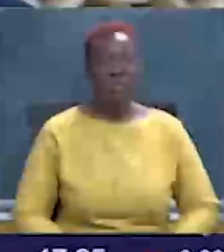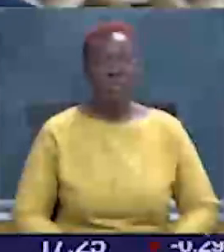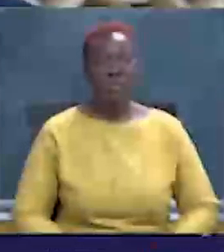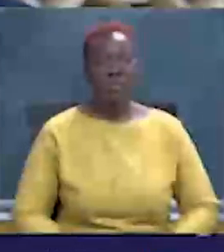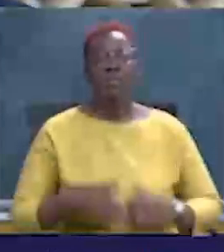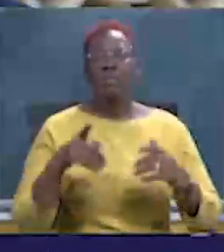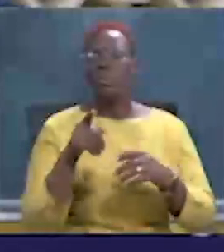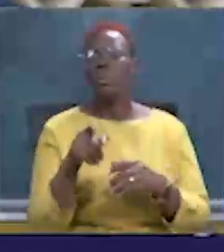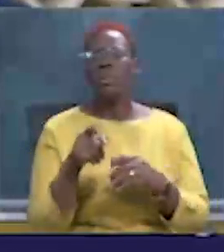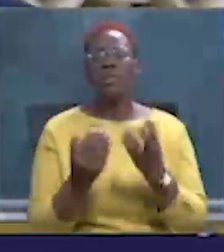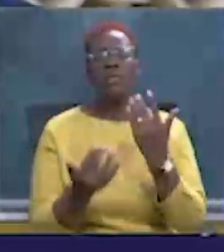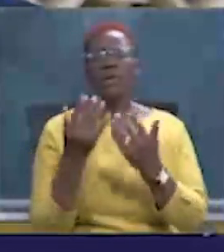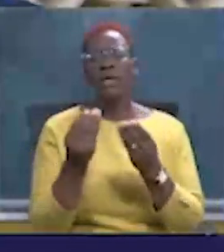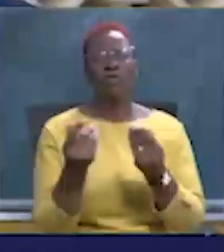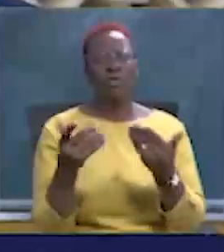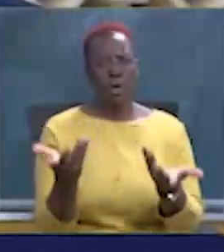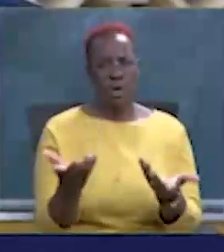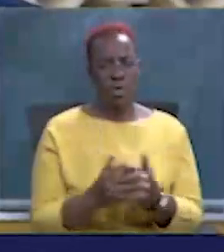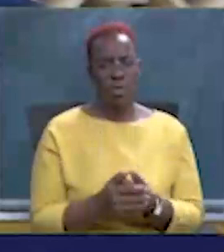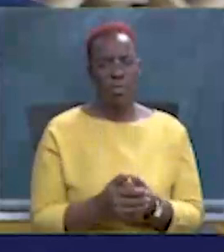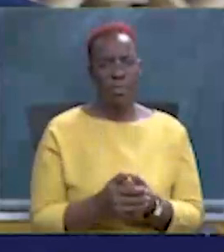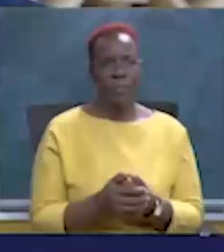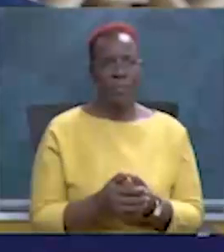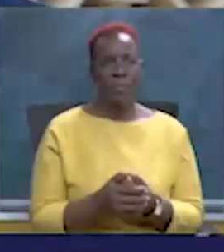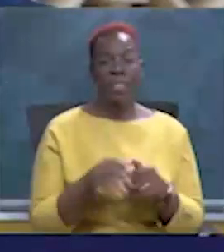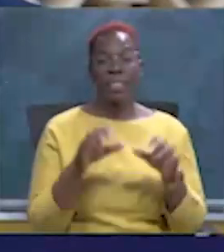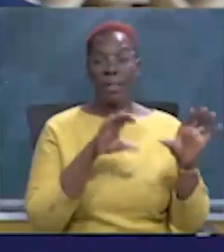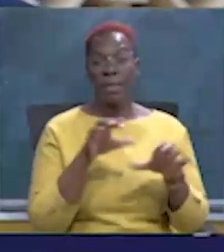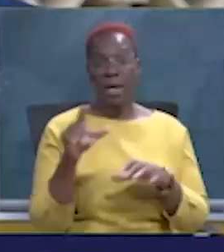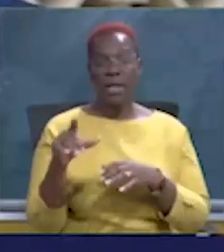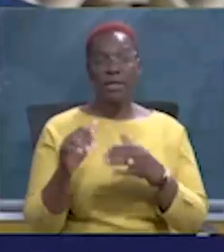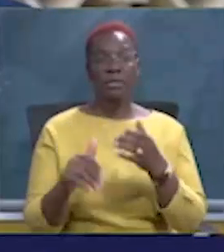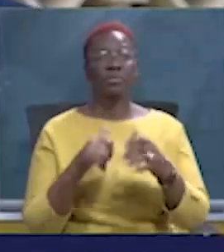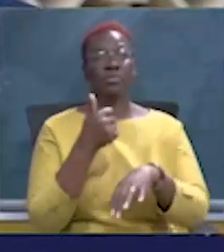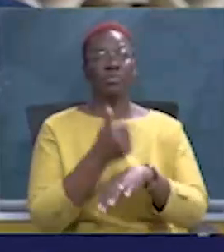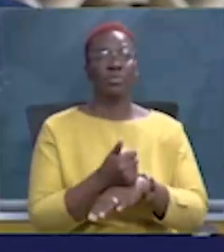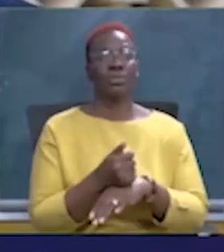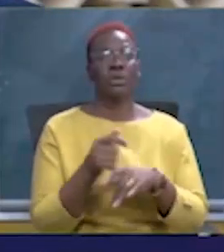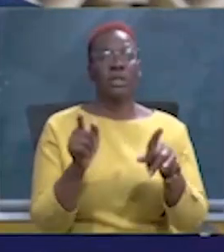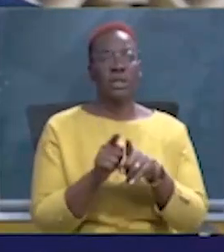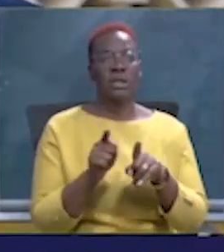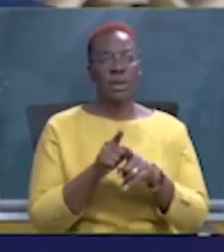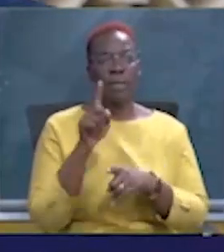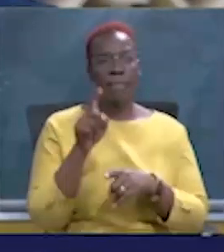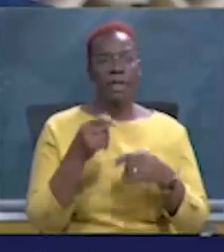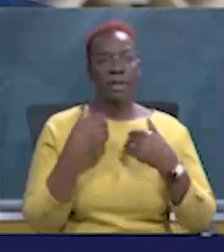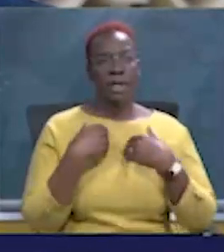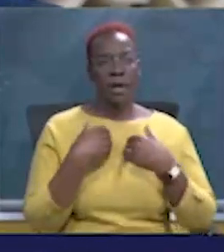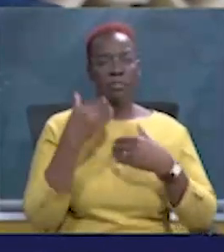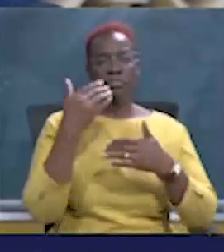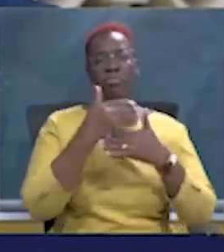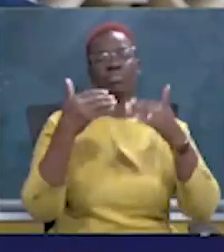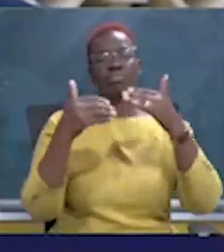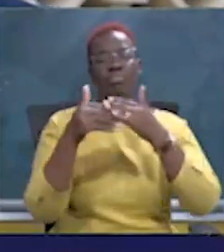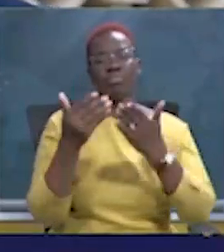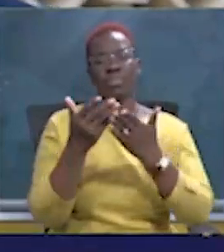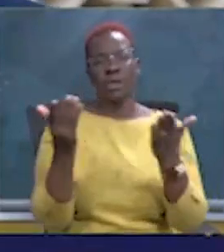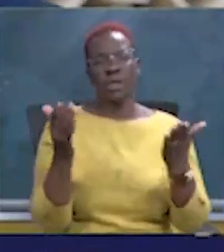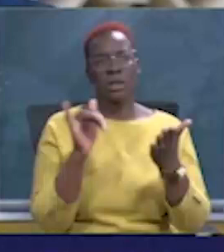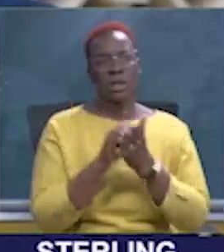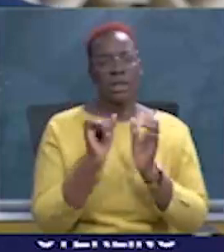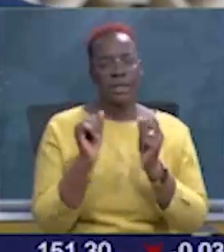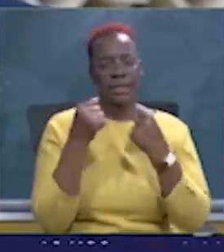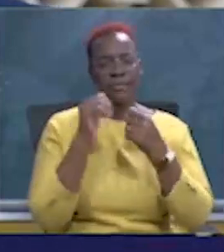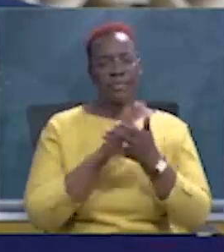to this particular fire is for the market to be established and to have buildings that are safe